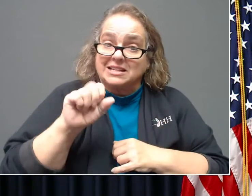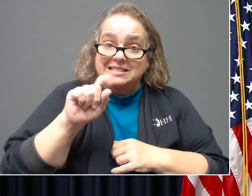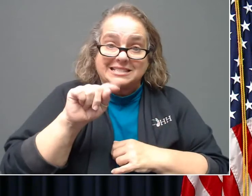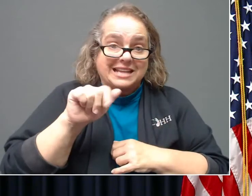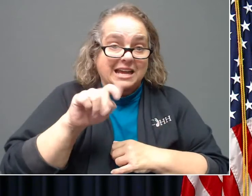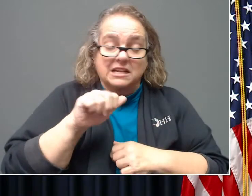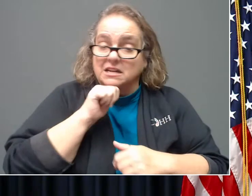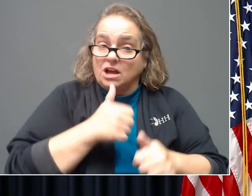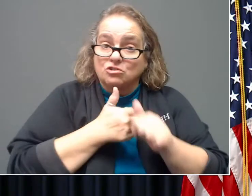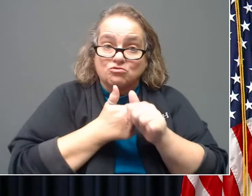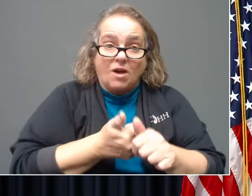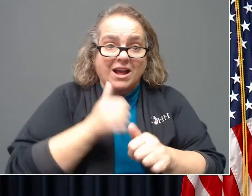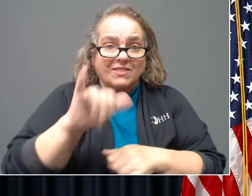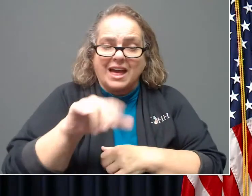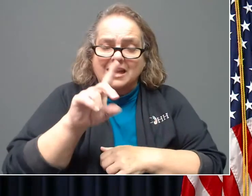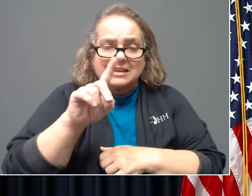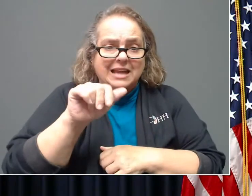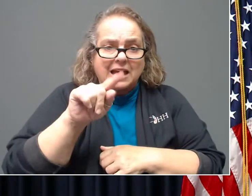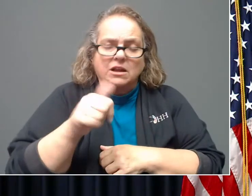data, why?